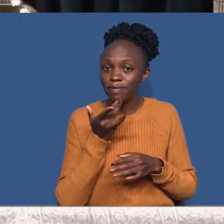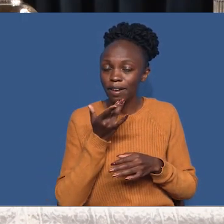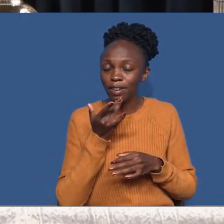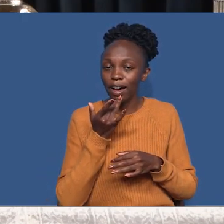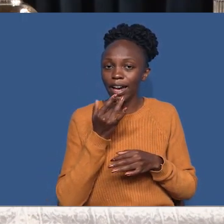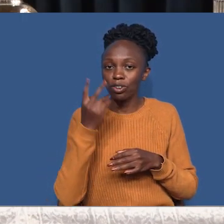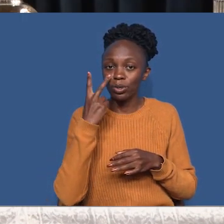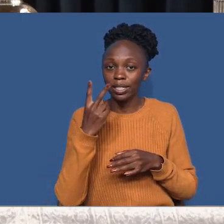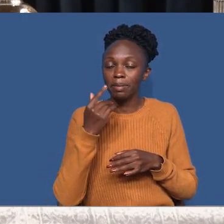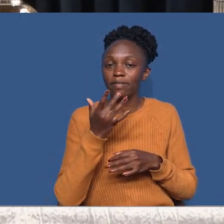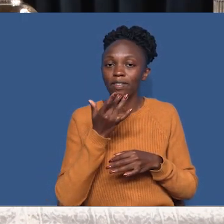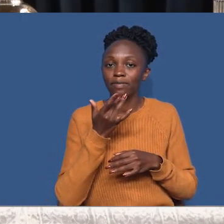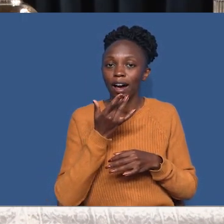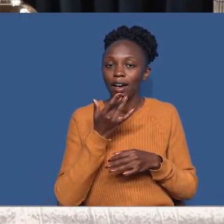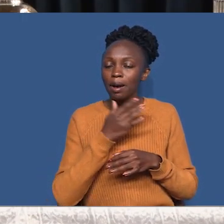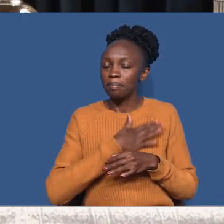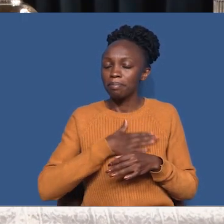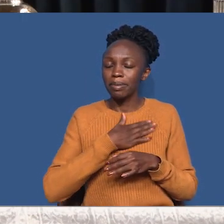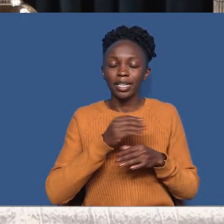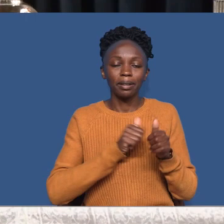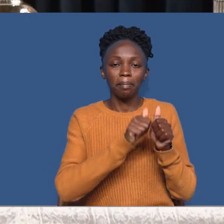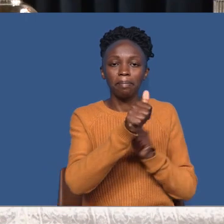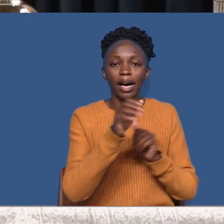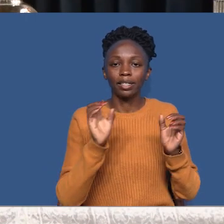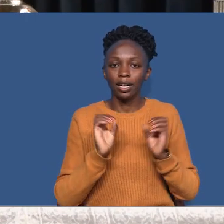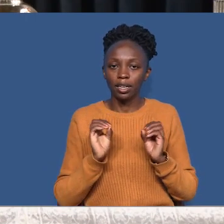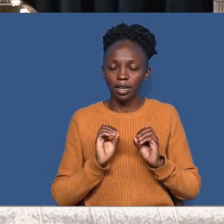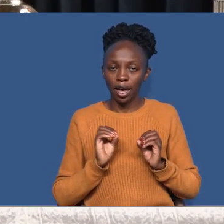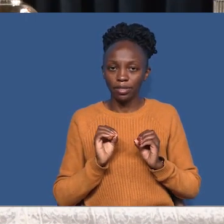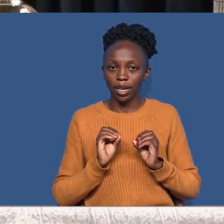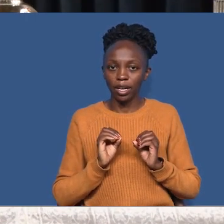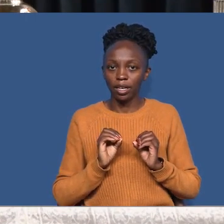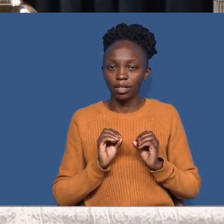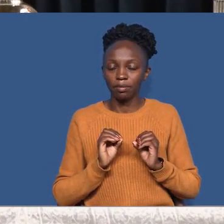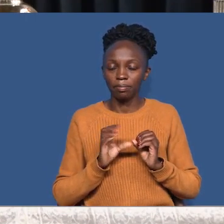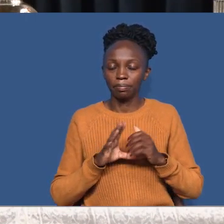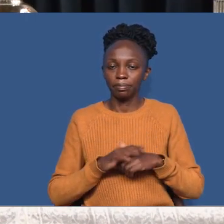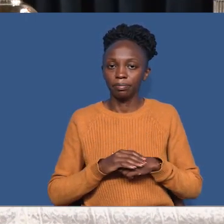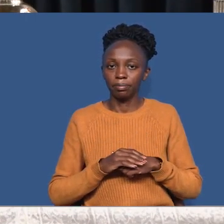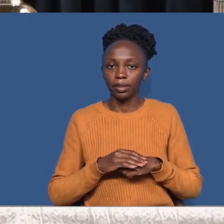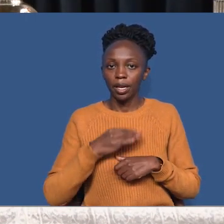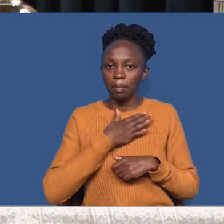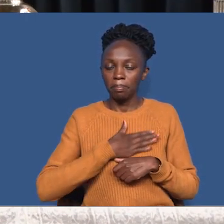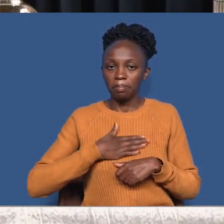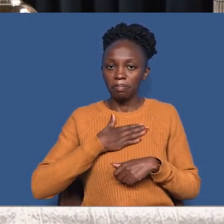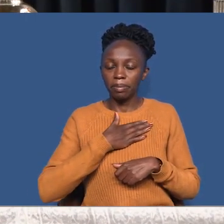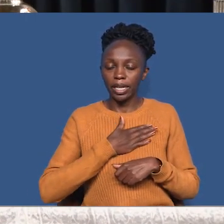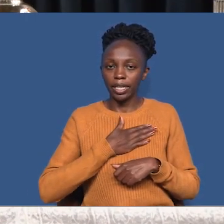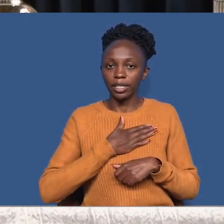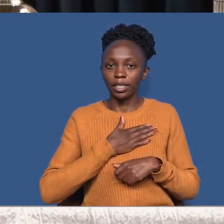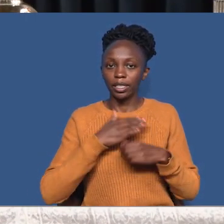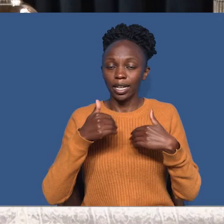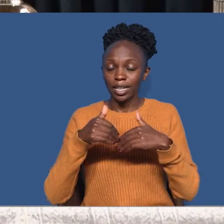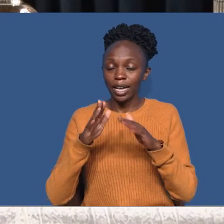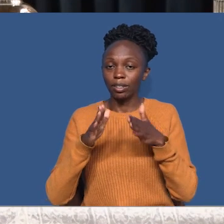sight, do not pass on by your servant. Please let a little